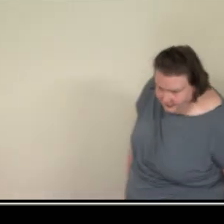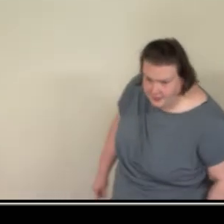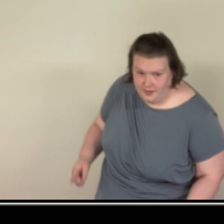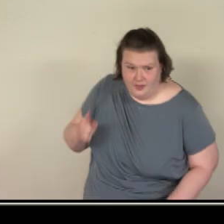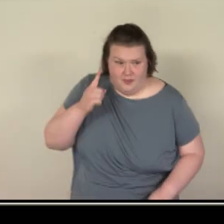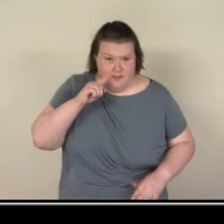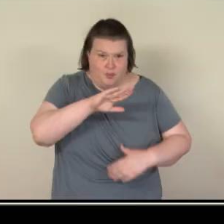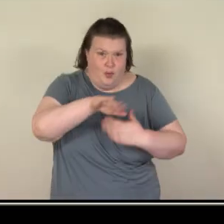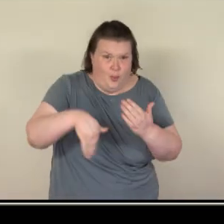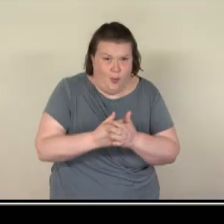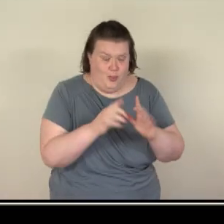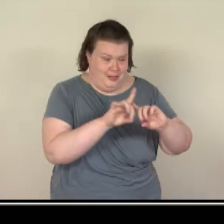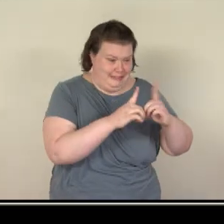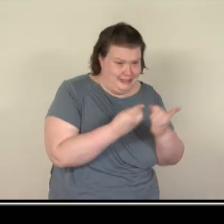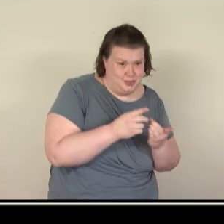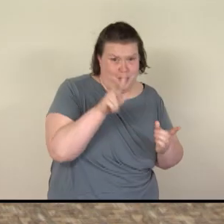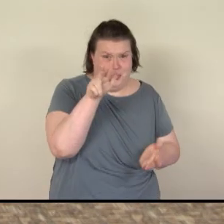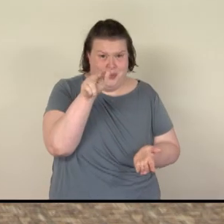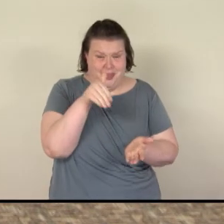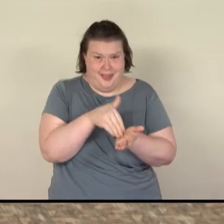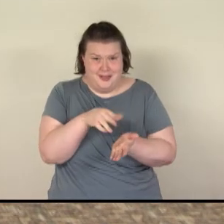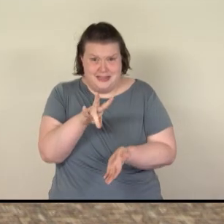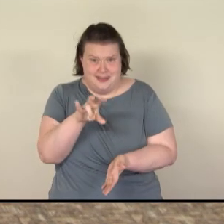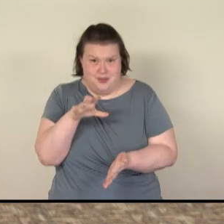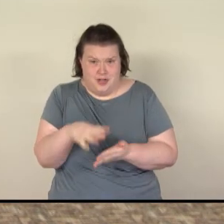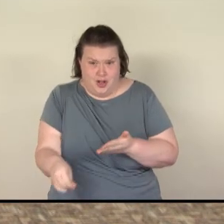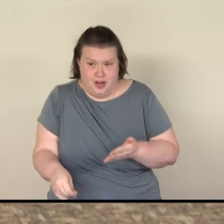the district. For the district. For the district.